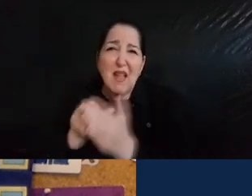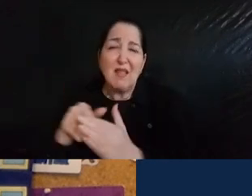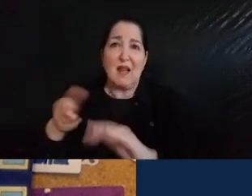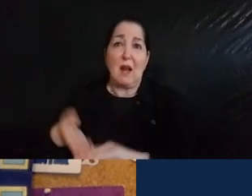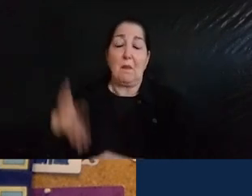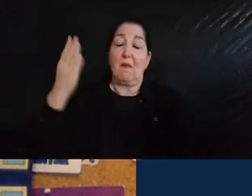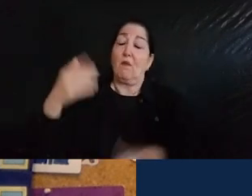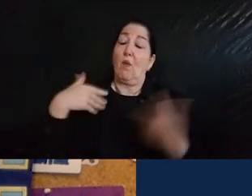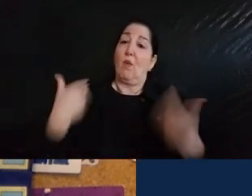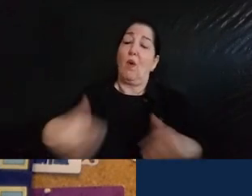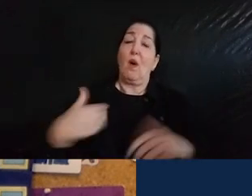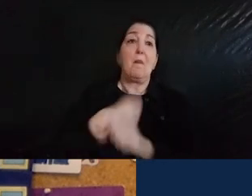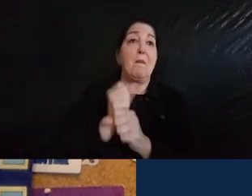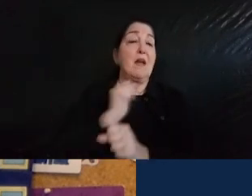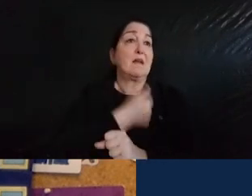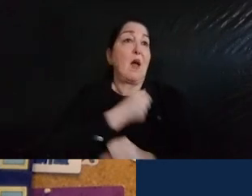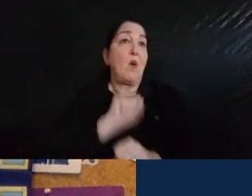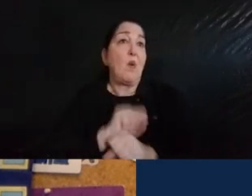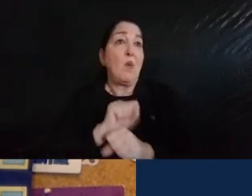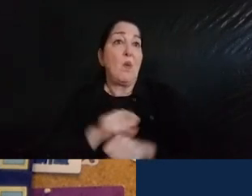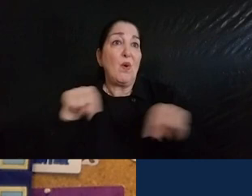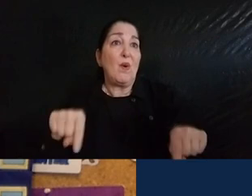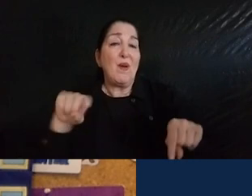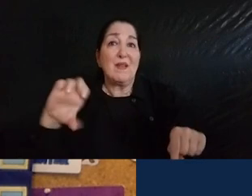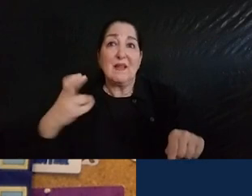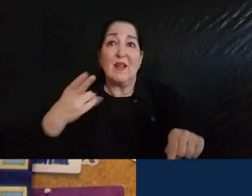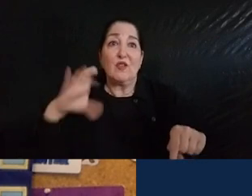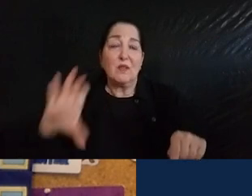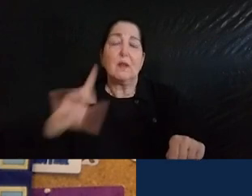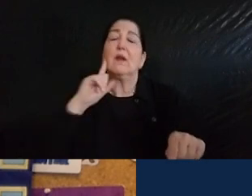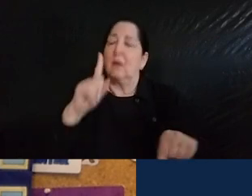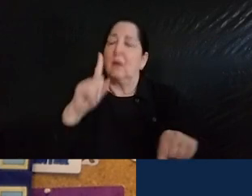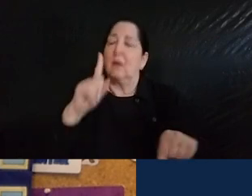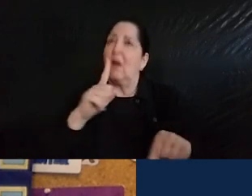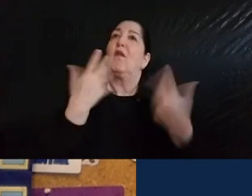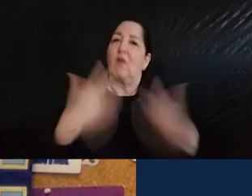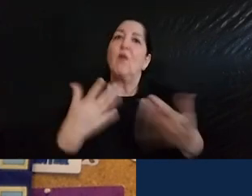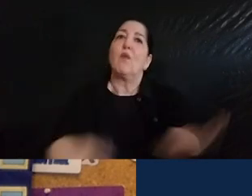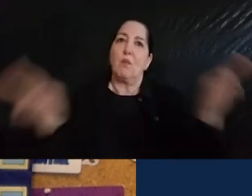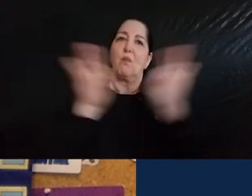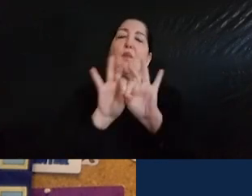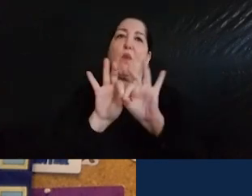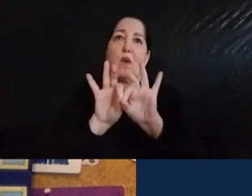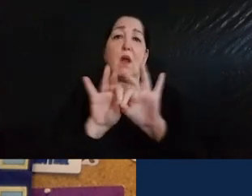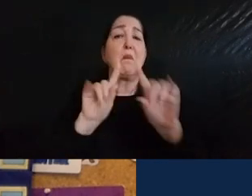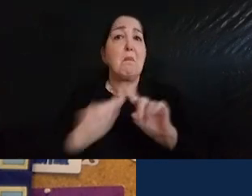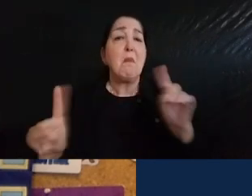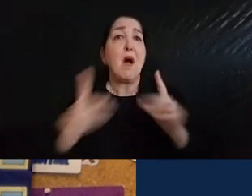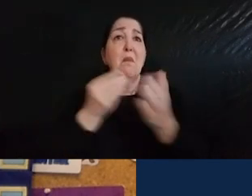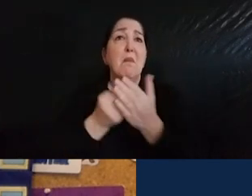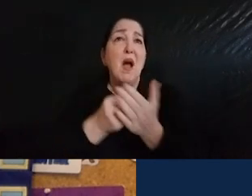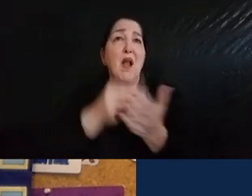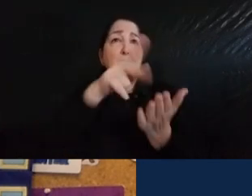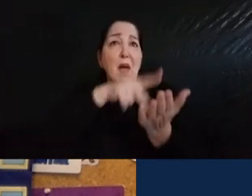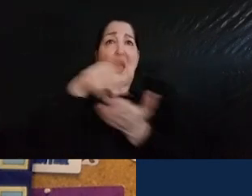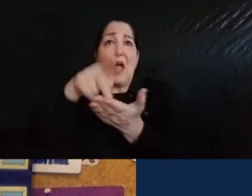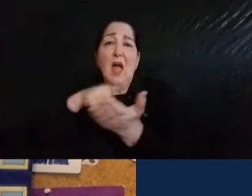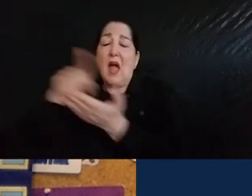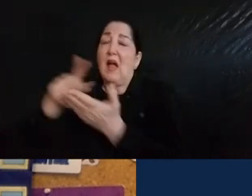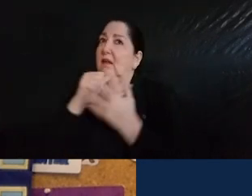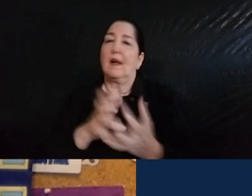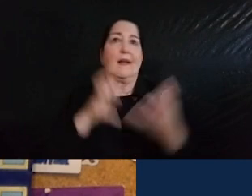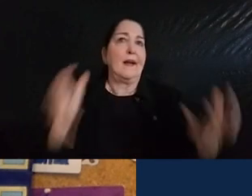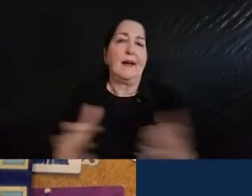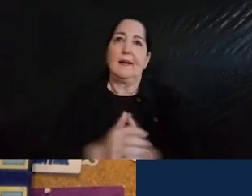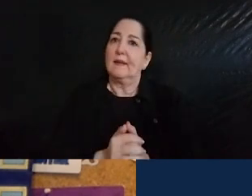which all makes the work of CHC that much more critical. But we get very little reimbursement to provide